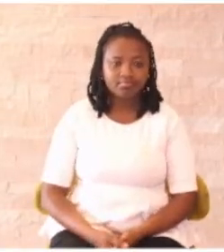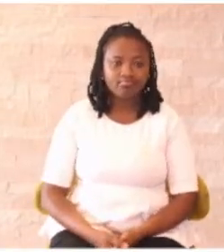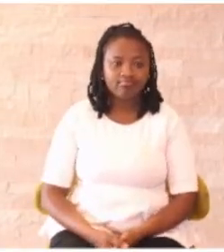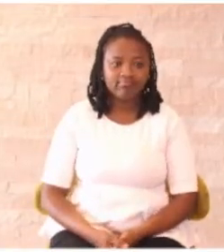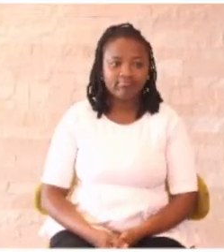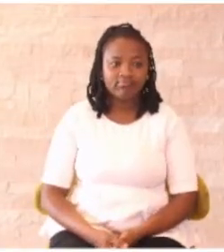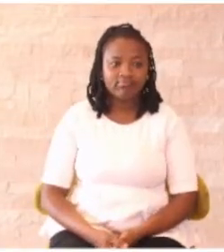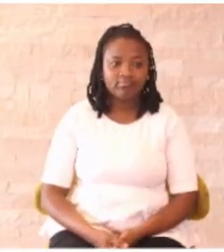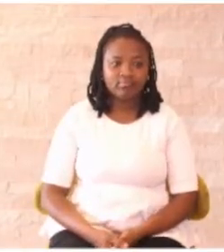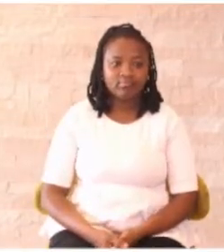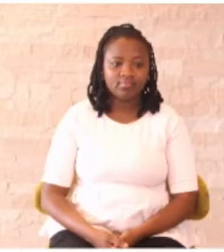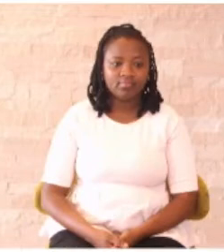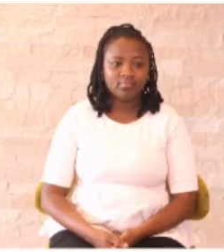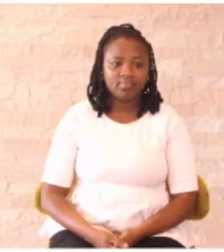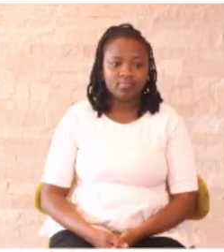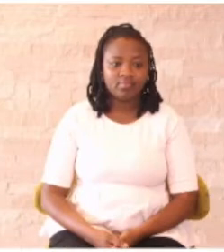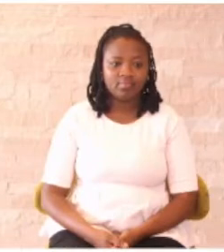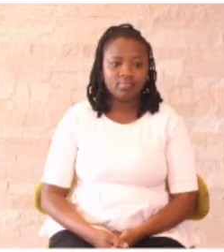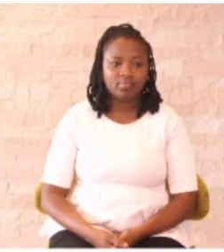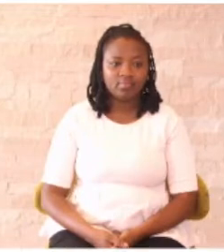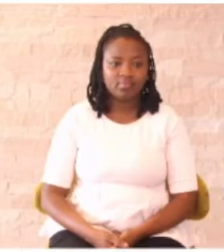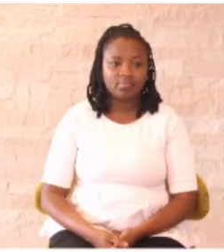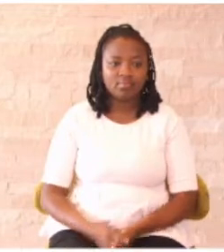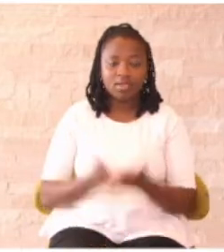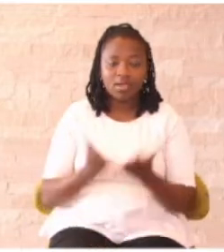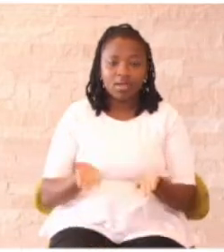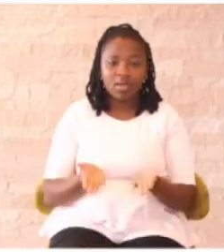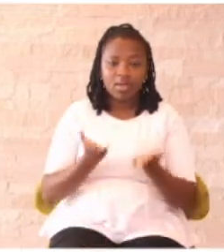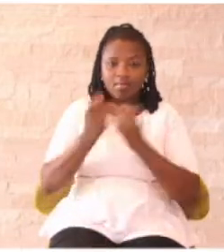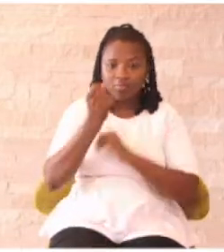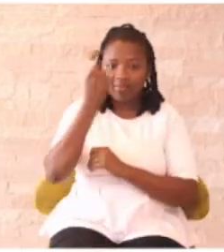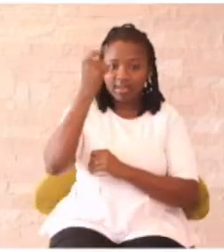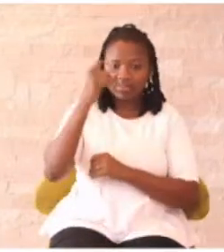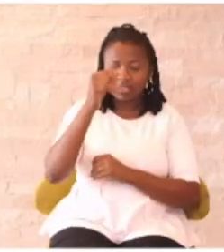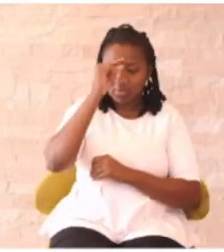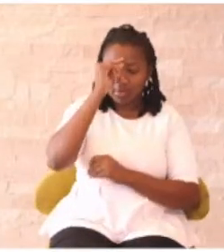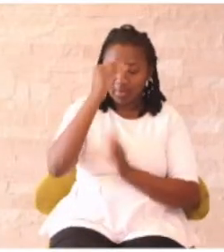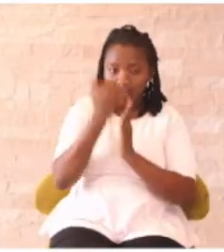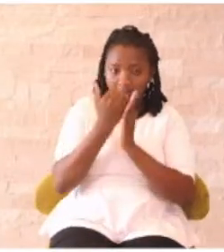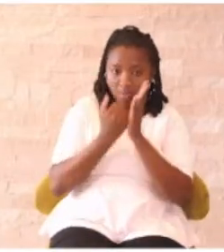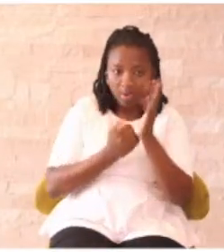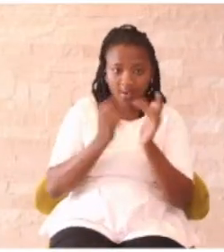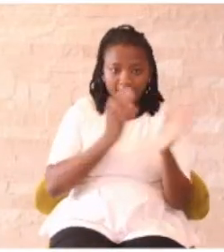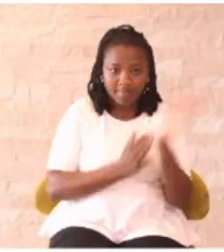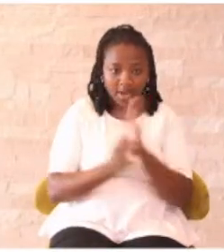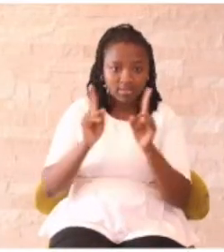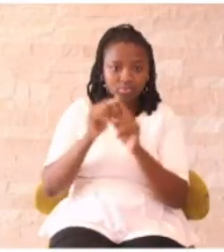Improved understanding and interpretation of government programs, plans, and budgets within